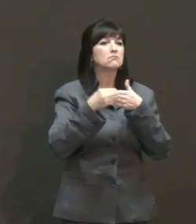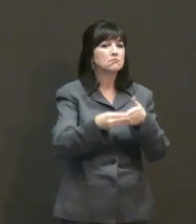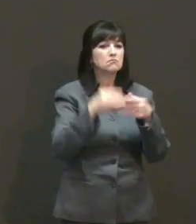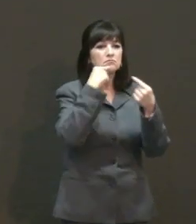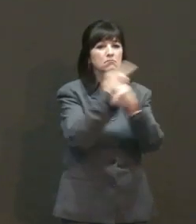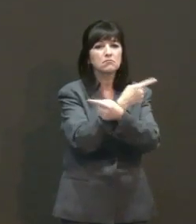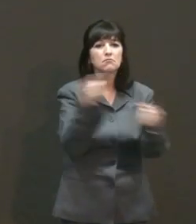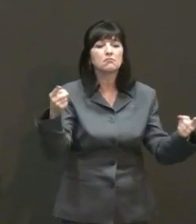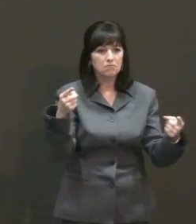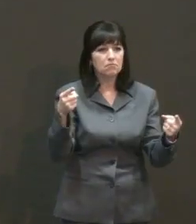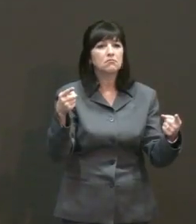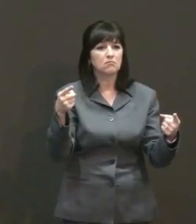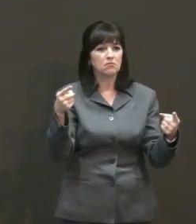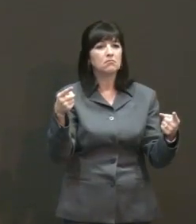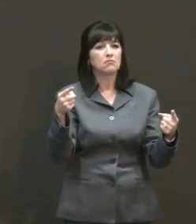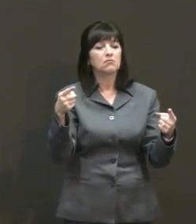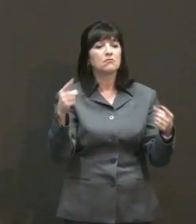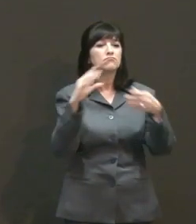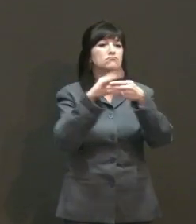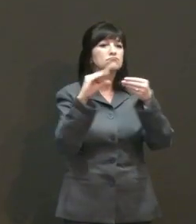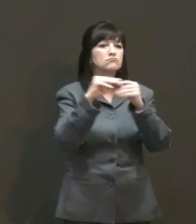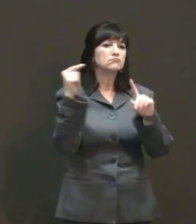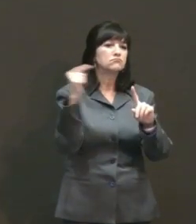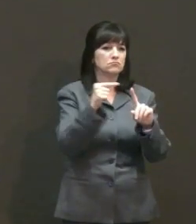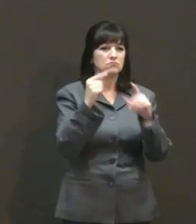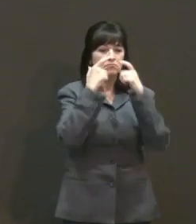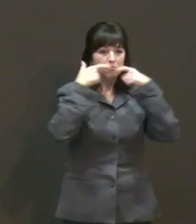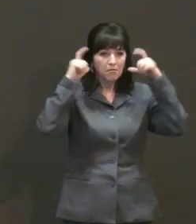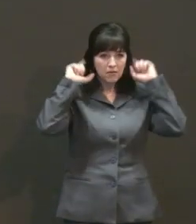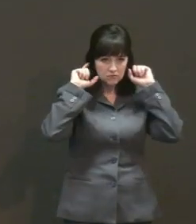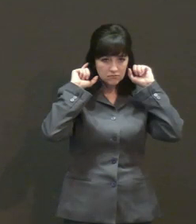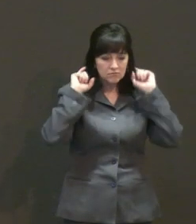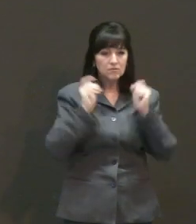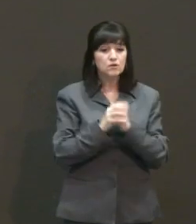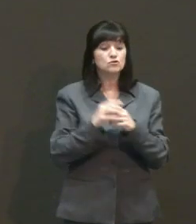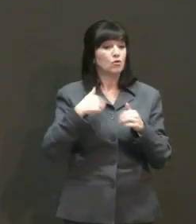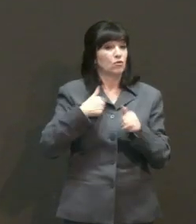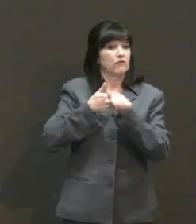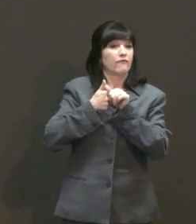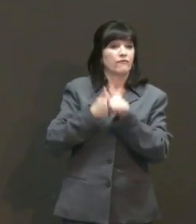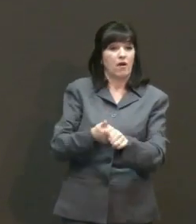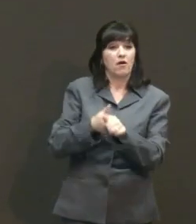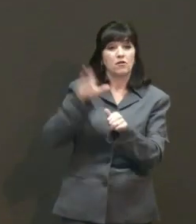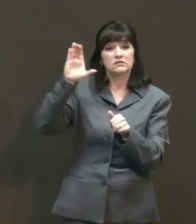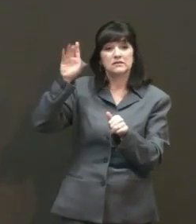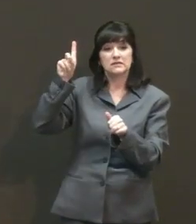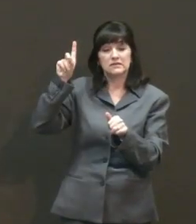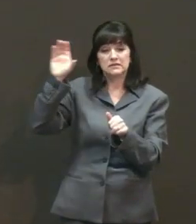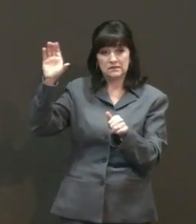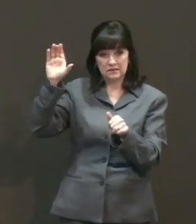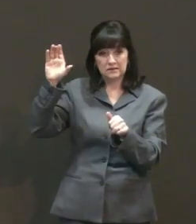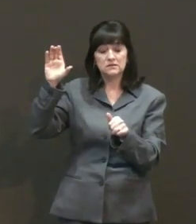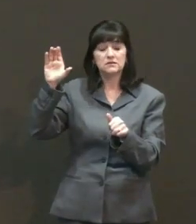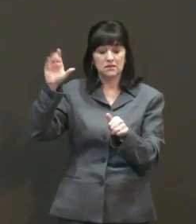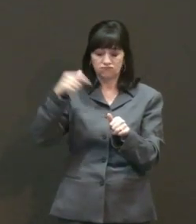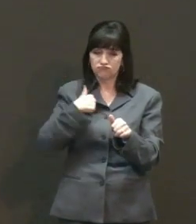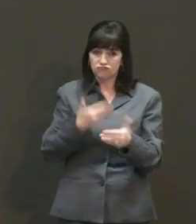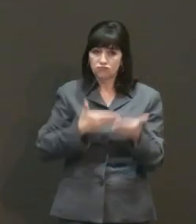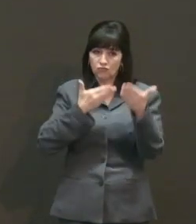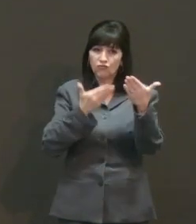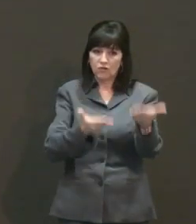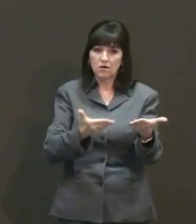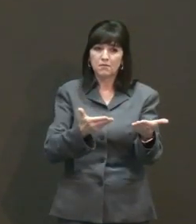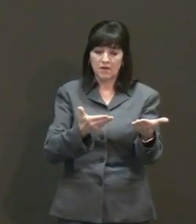for Delawareans. So consistent with the CDC guidance, we do recommend wearing